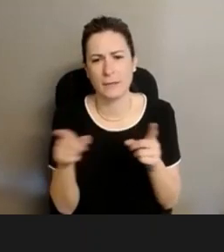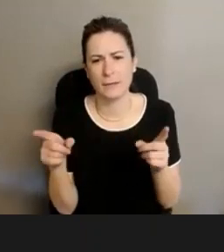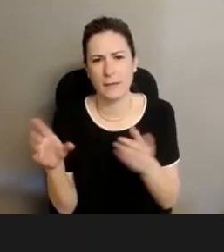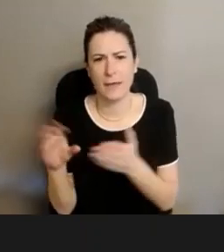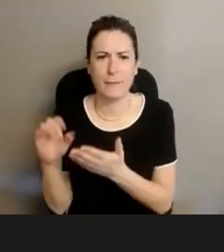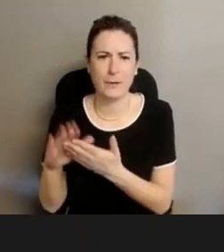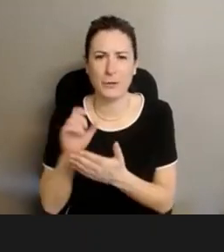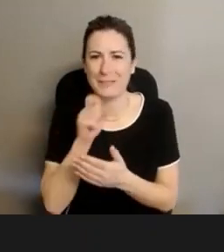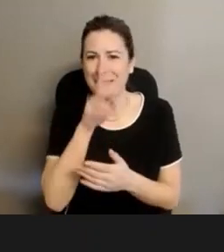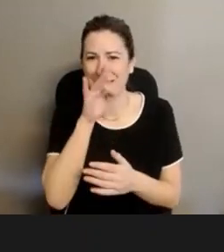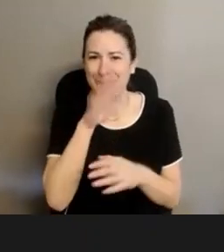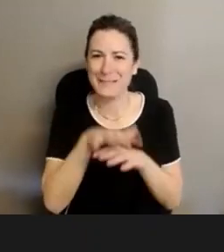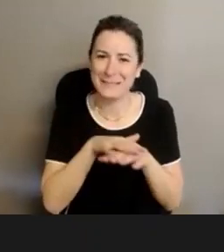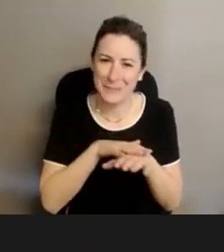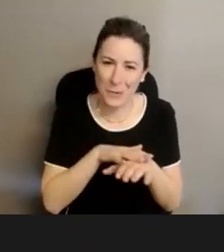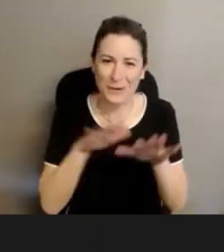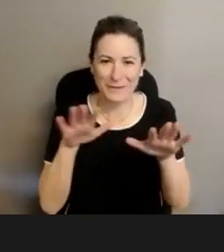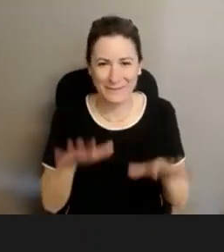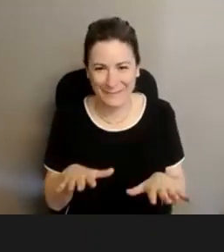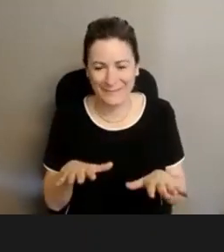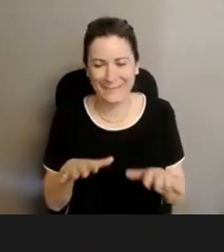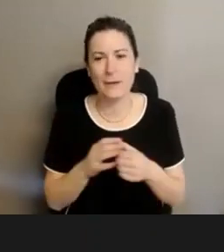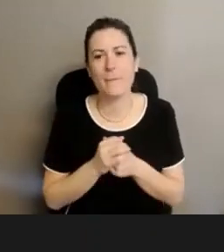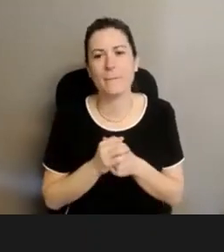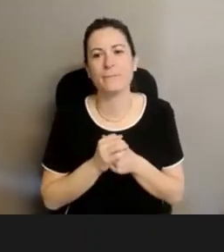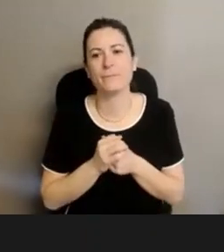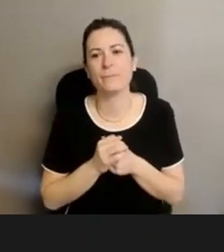and then I forgot that I made a note to myself. But